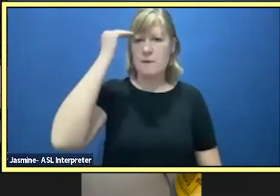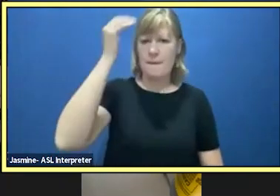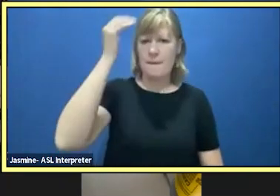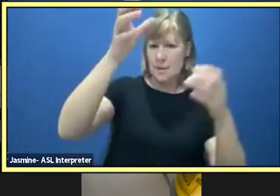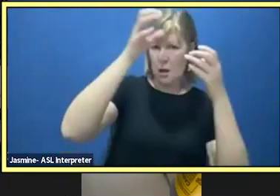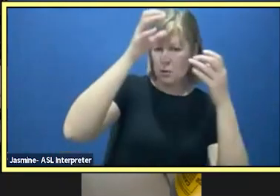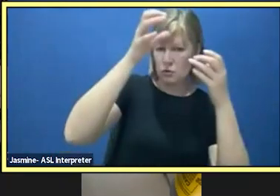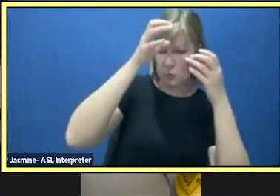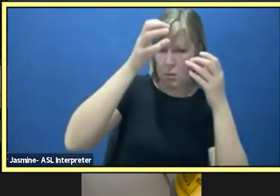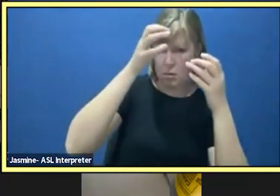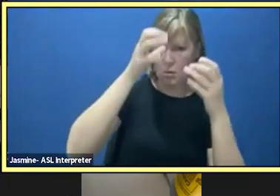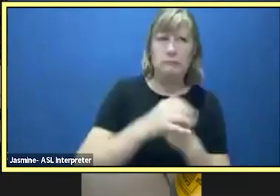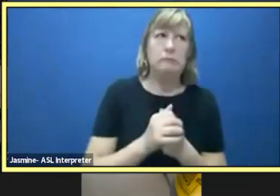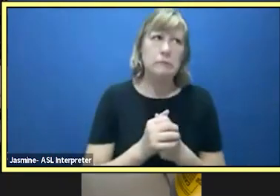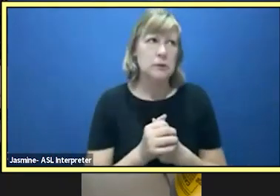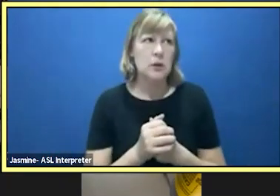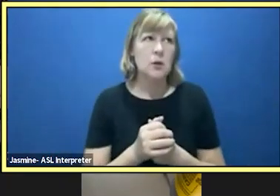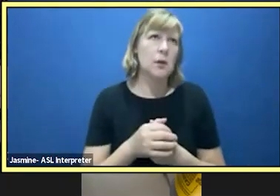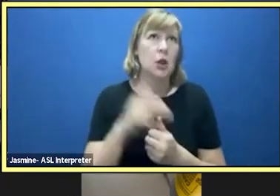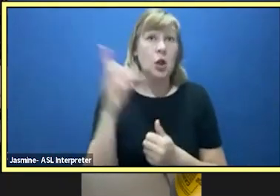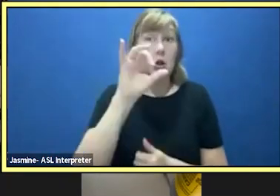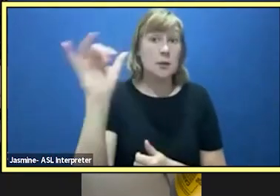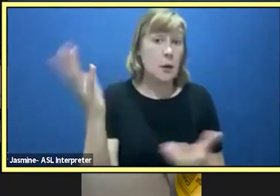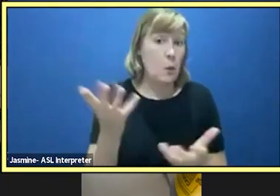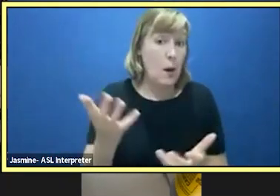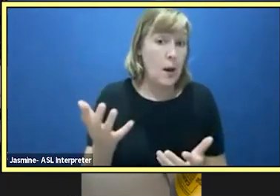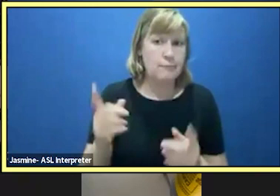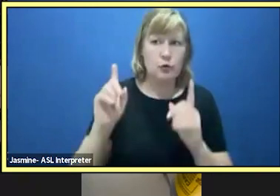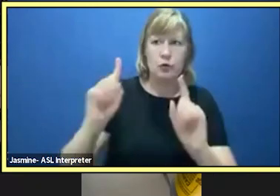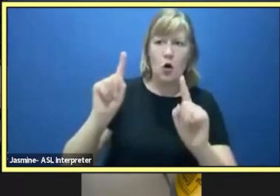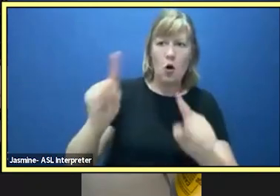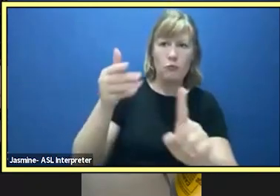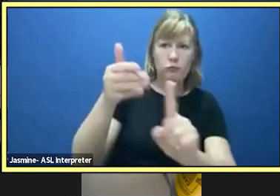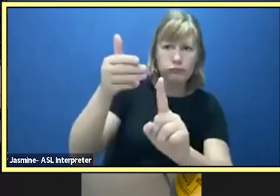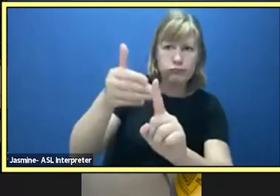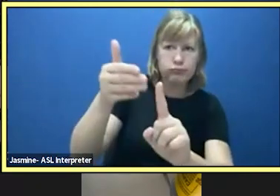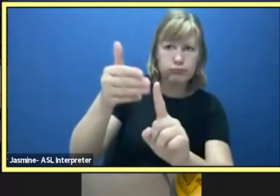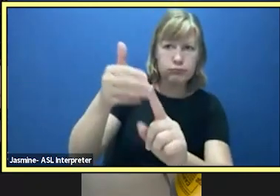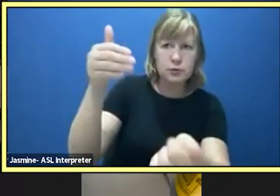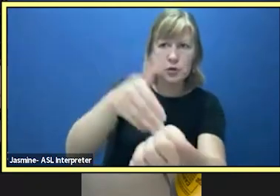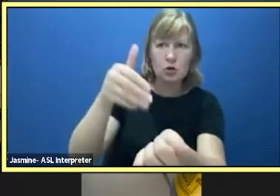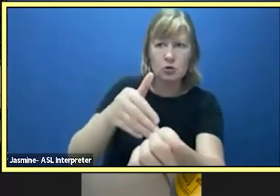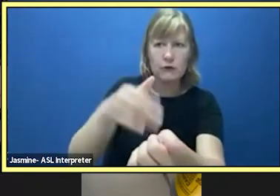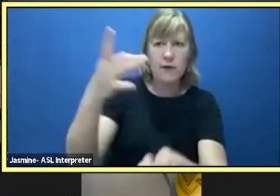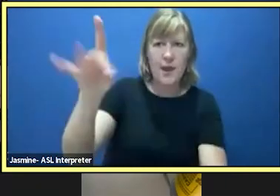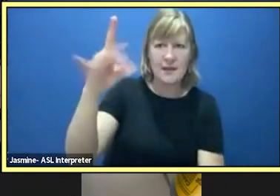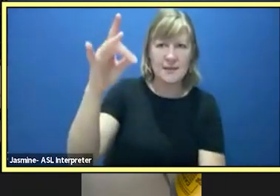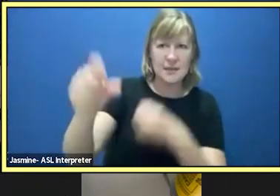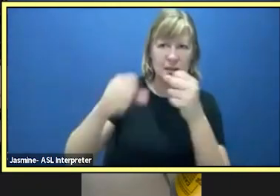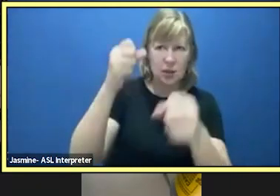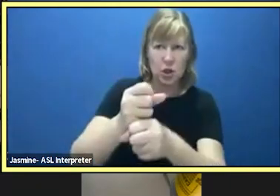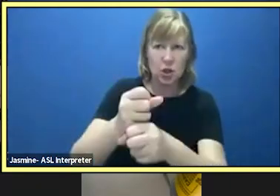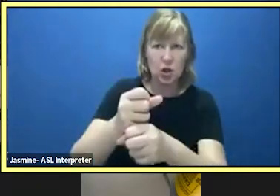a doctor for 18 years and now losing that doctor and having to start all over again. It takes a while for